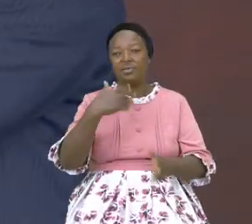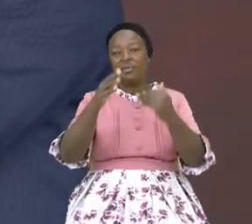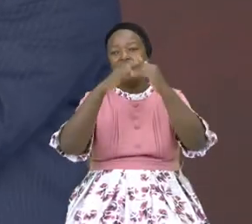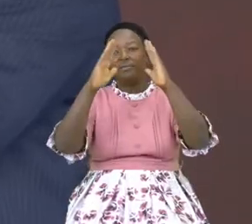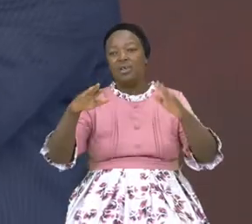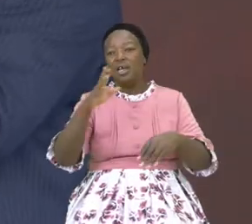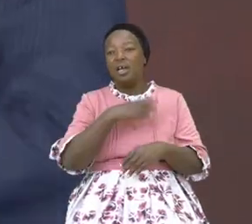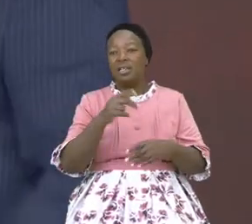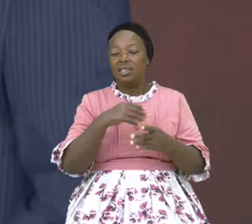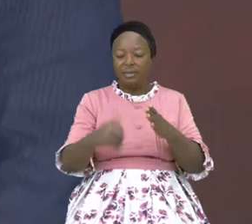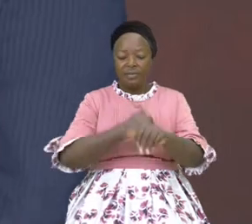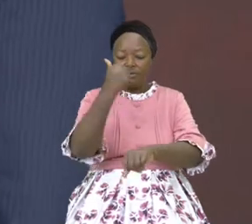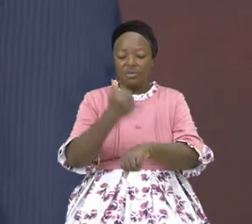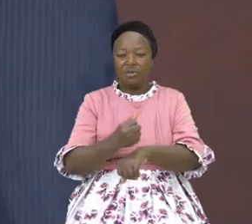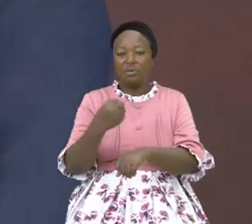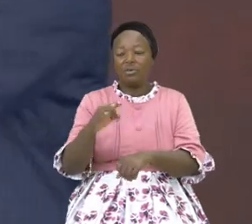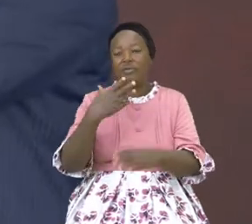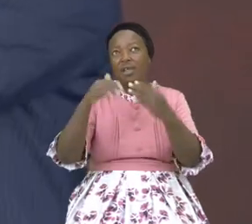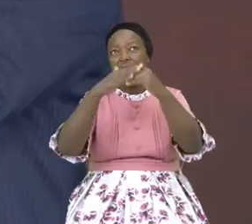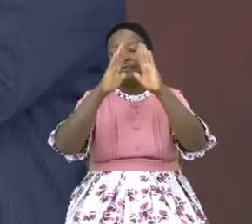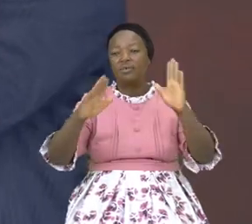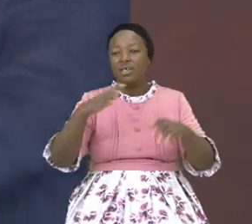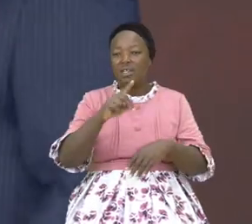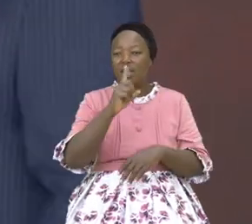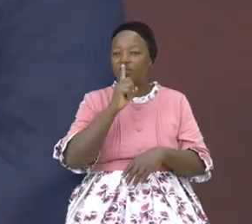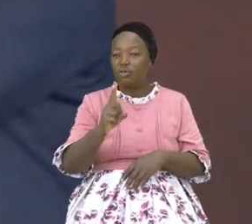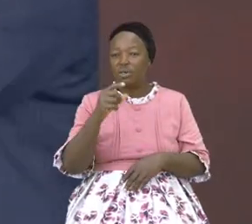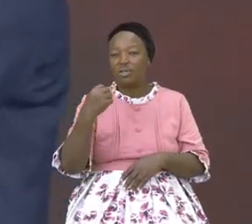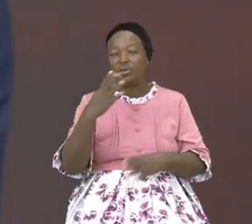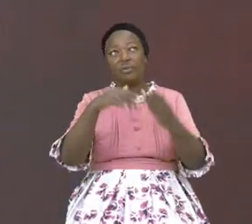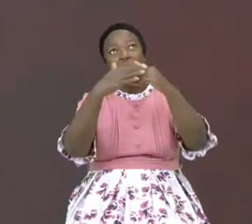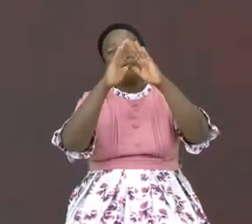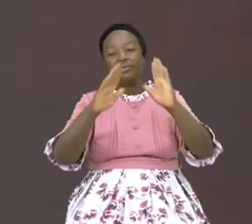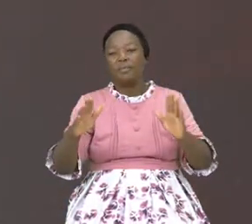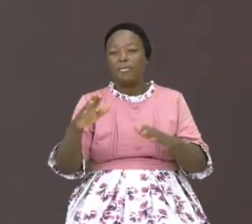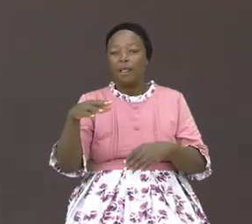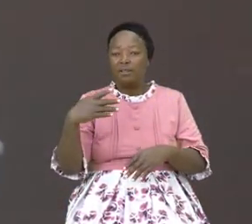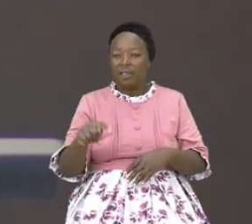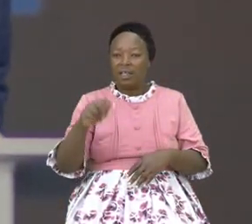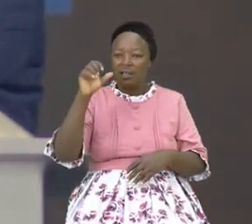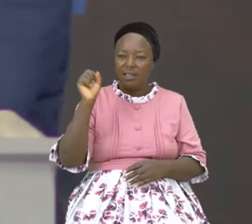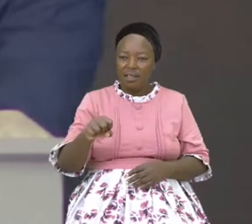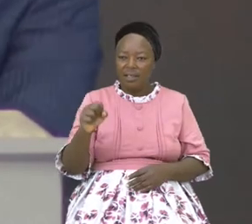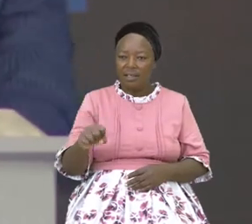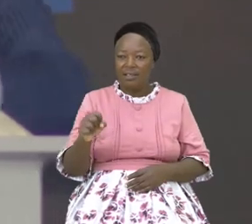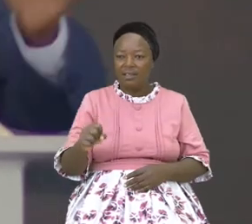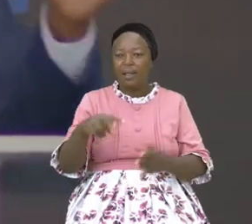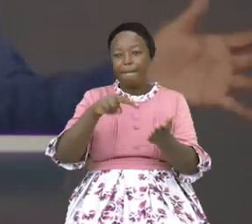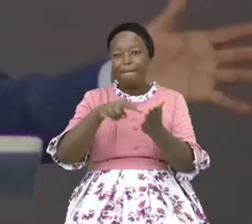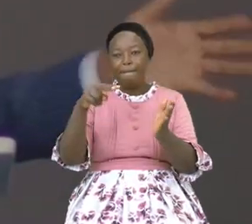the affirmation of heaven, the assurance of heaven. The yes